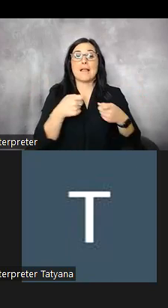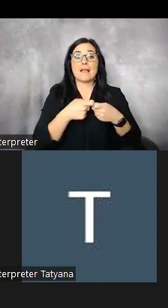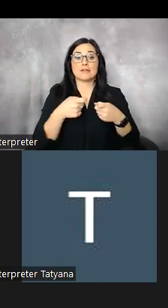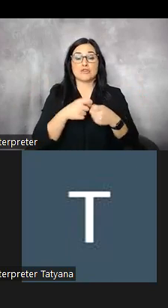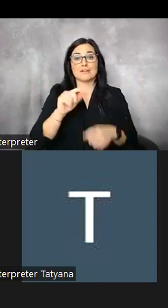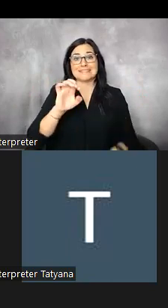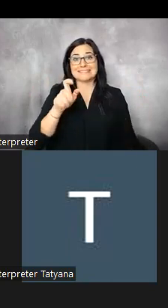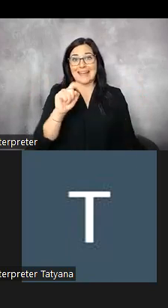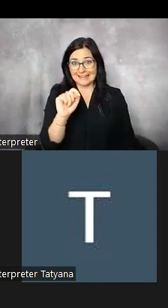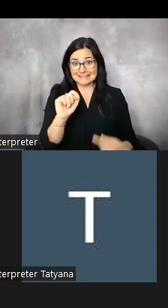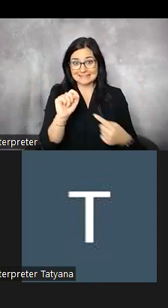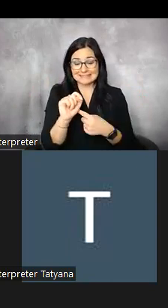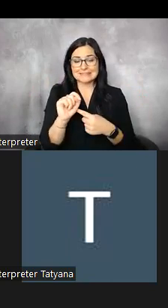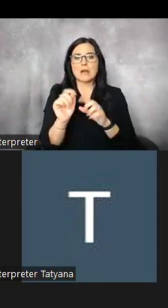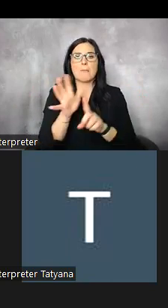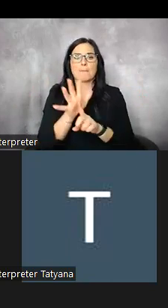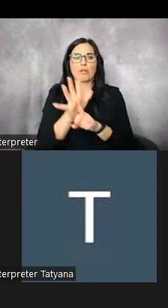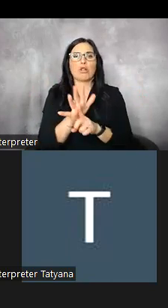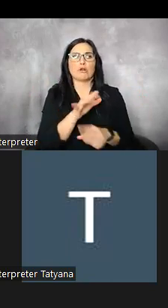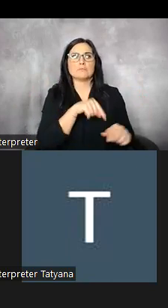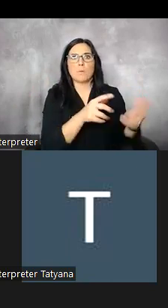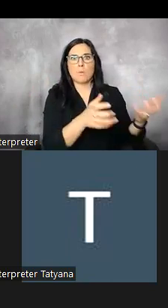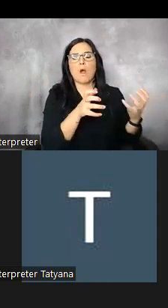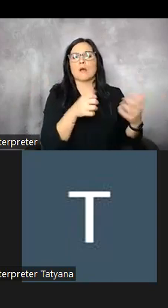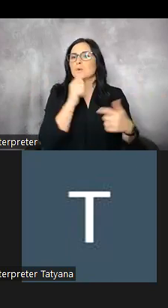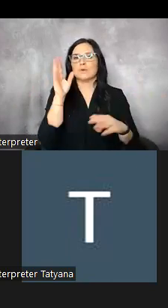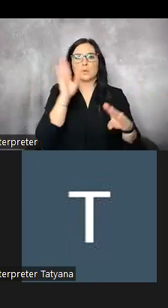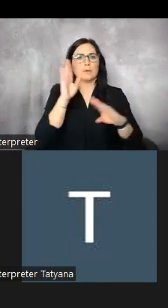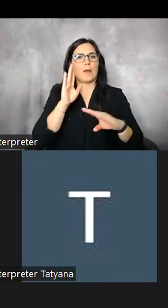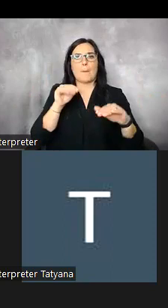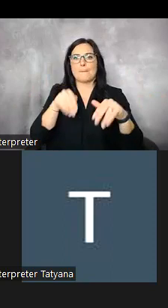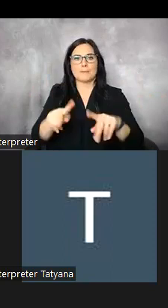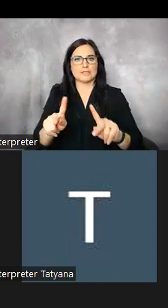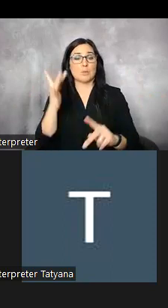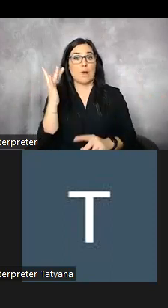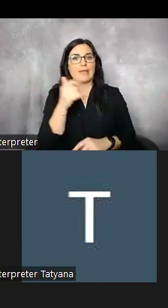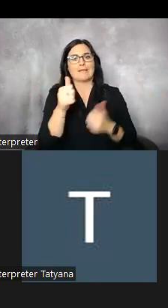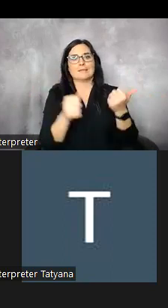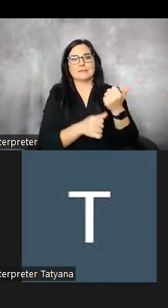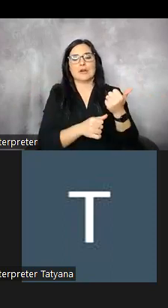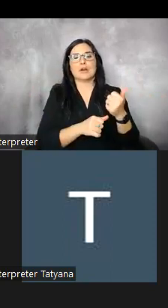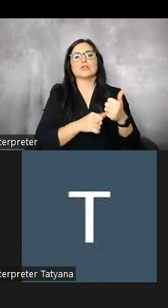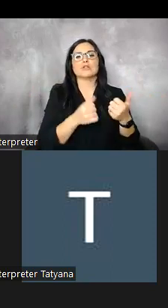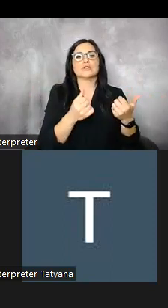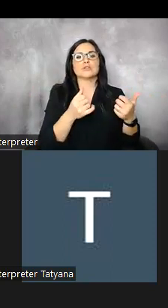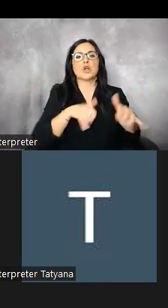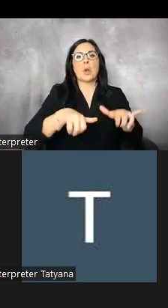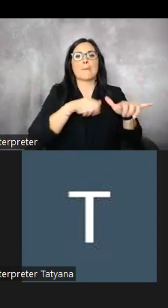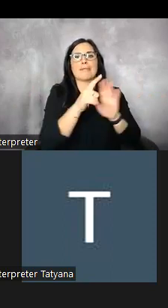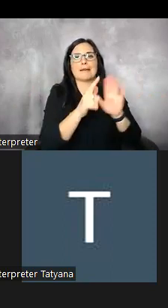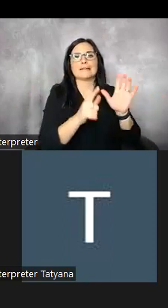is usually much more accessible, and you don't have to worry about permissions or anything because they're mostly under Open Commons license, which is